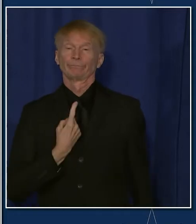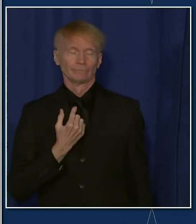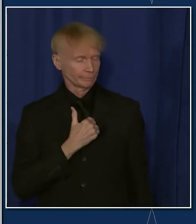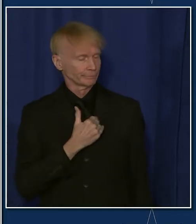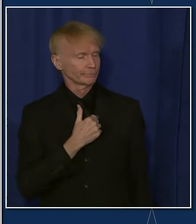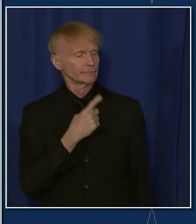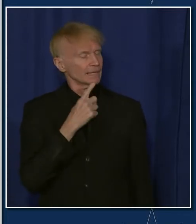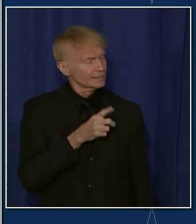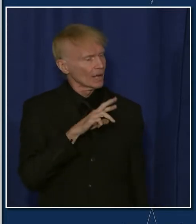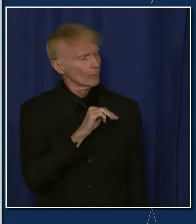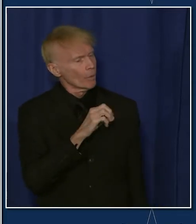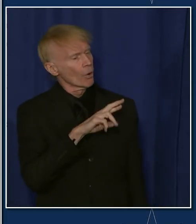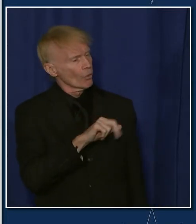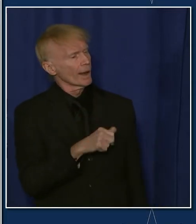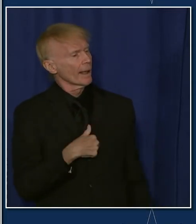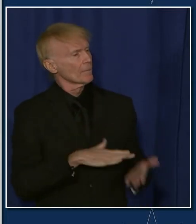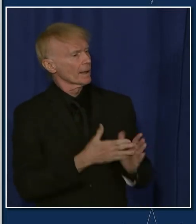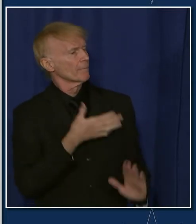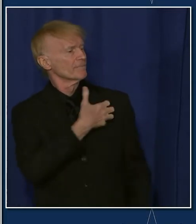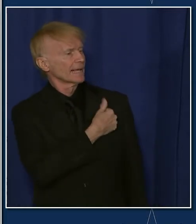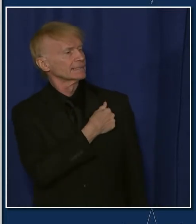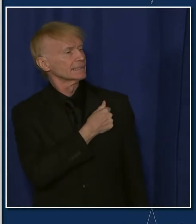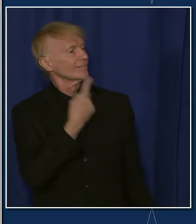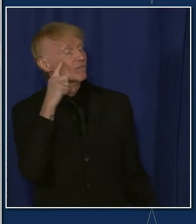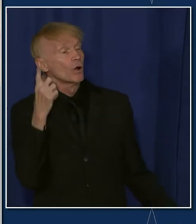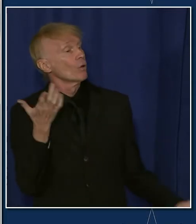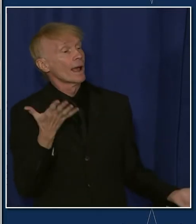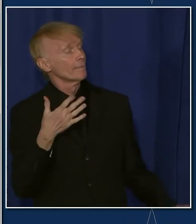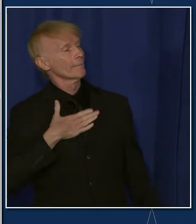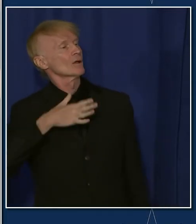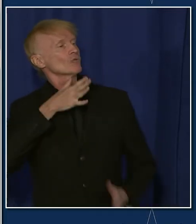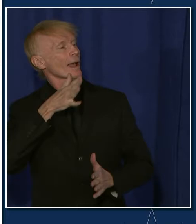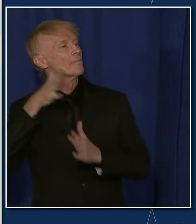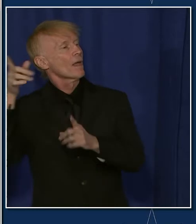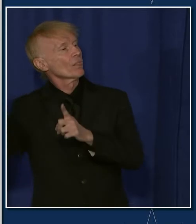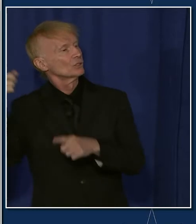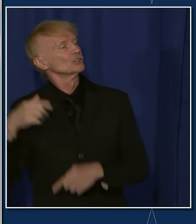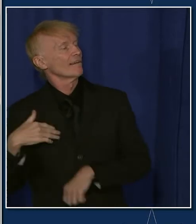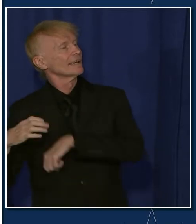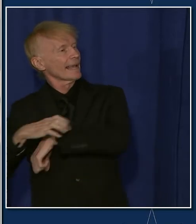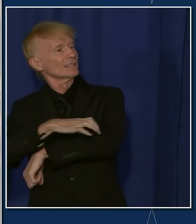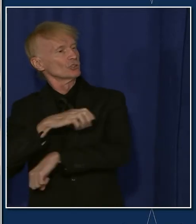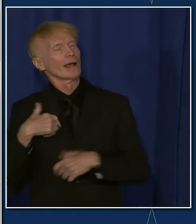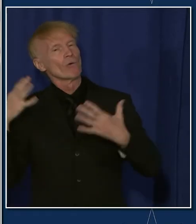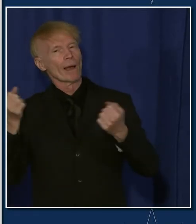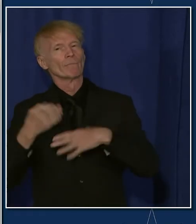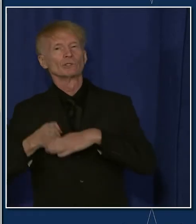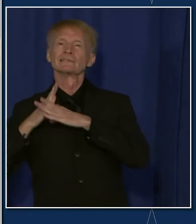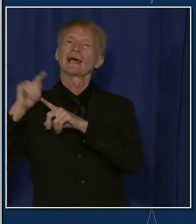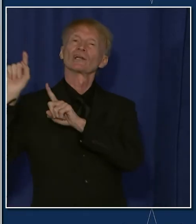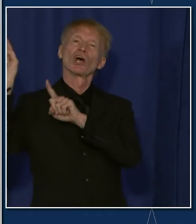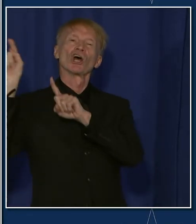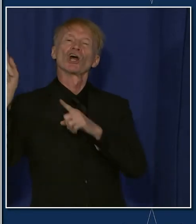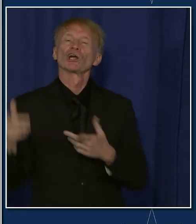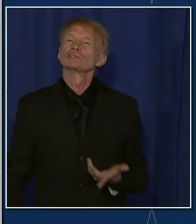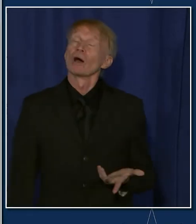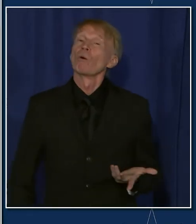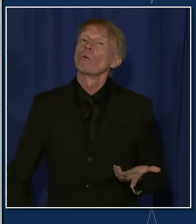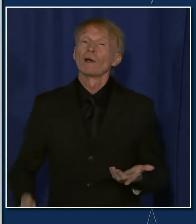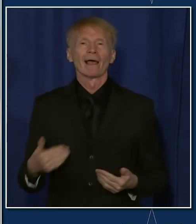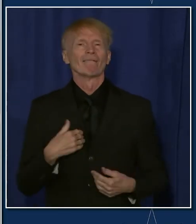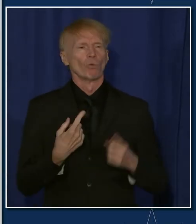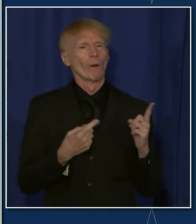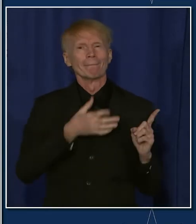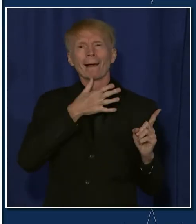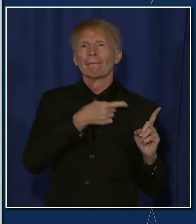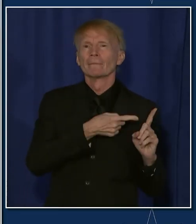"Dr. Mora, I'm getting vaccinated for my grandma because she has cancer. I want to protect her." And then there's a mom that